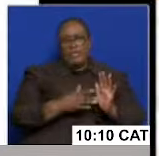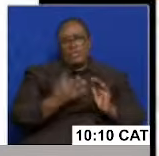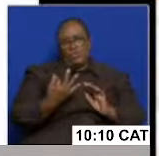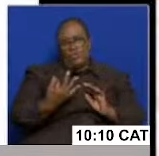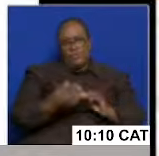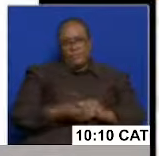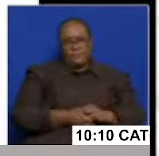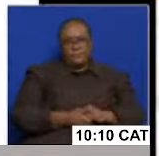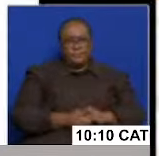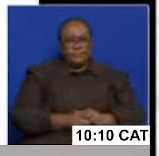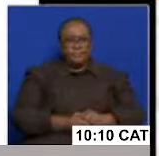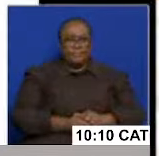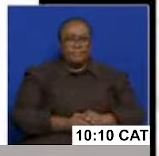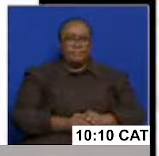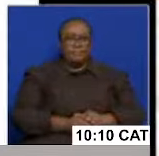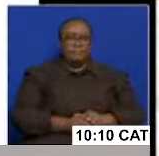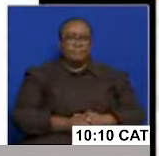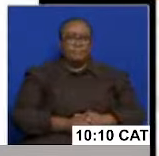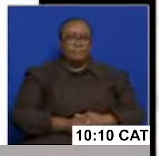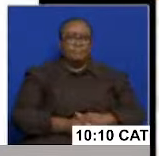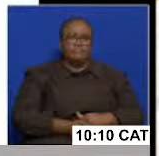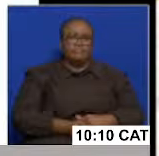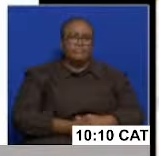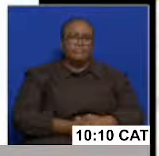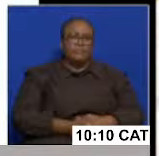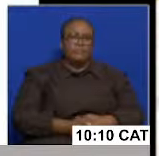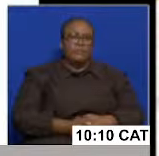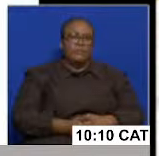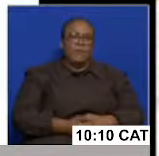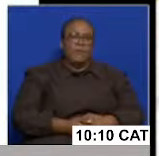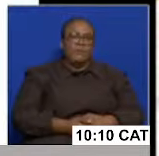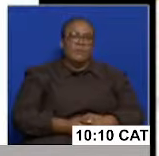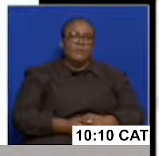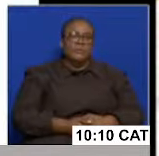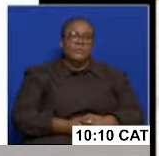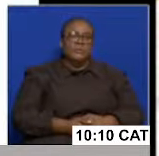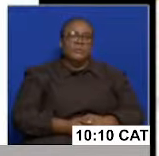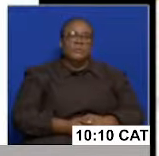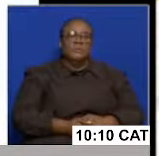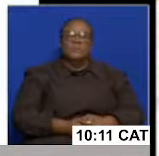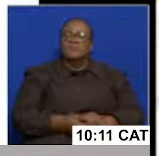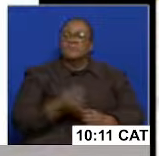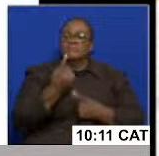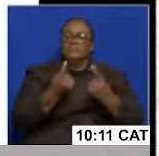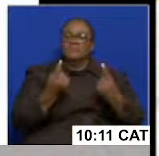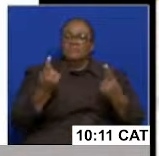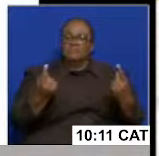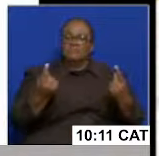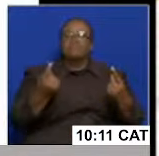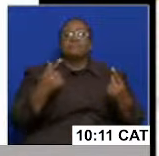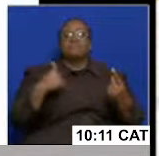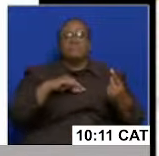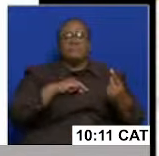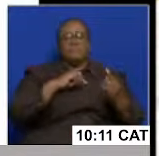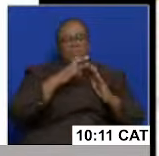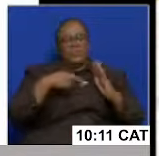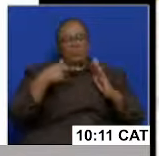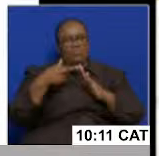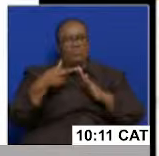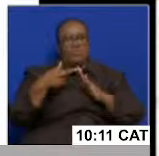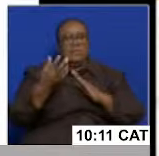Okay. Each of us had our roles to play I had to organize the